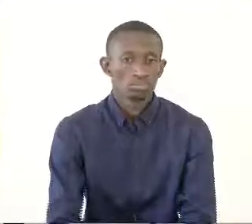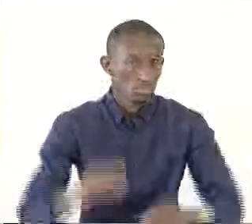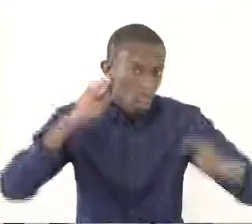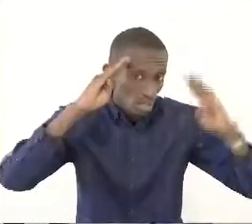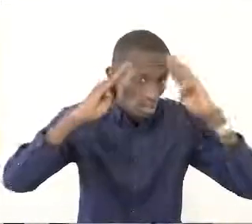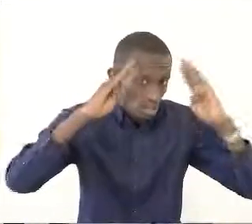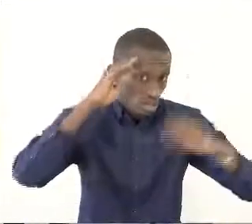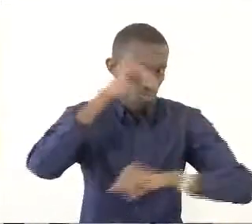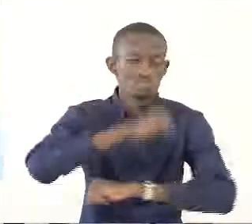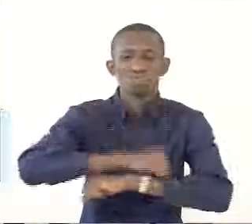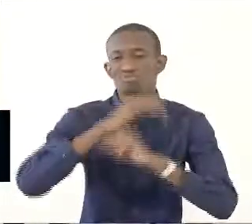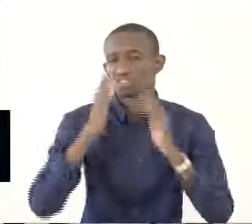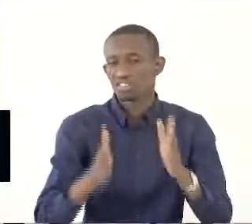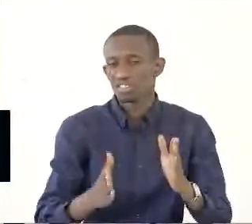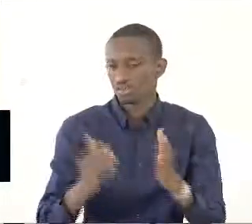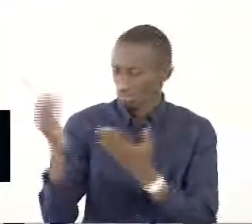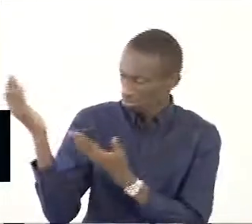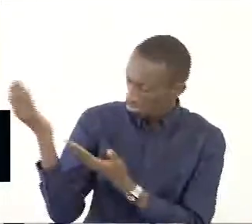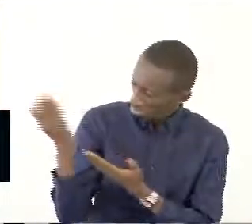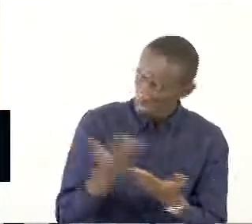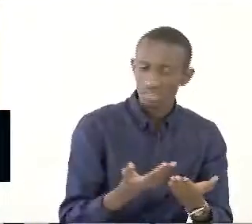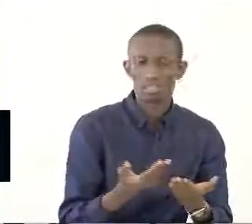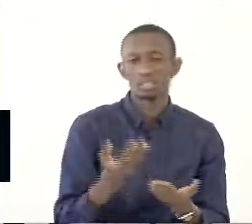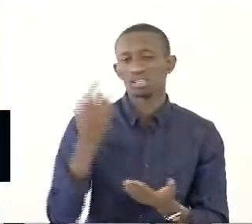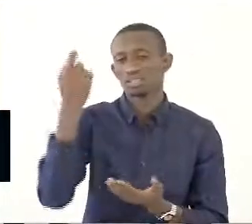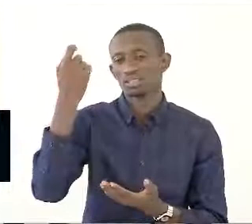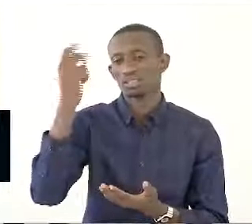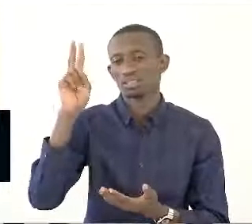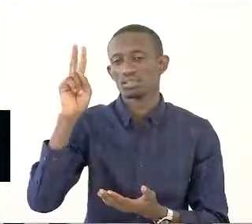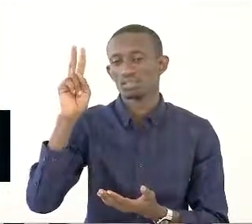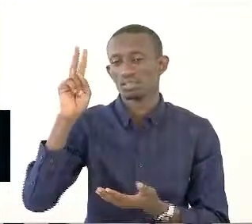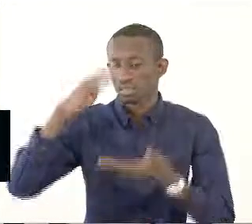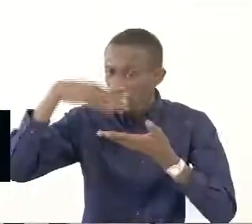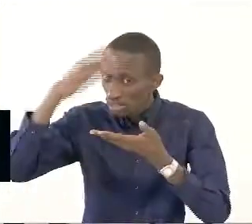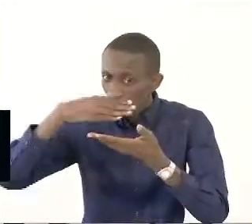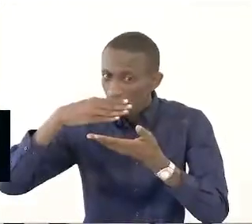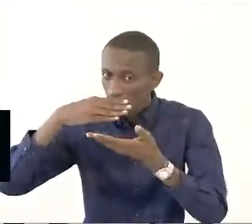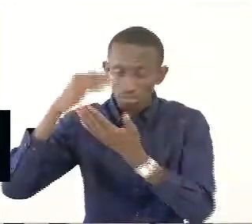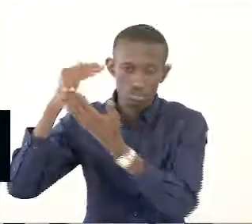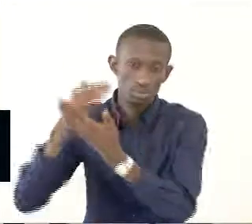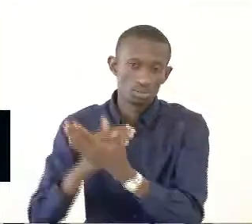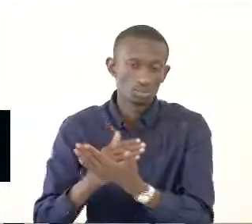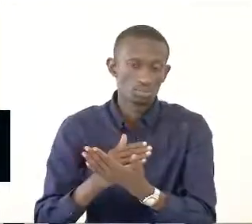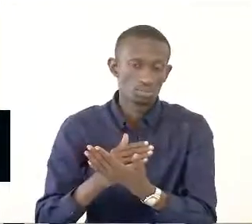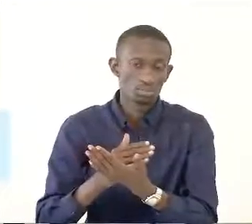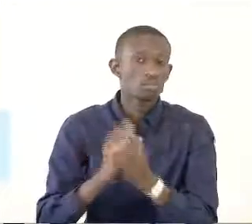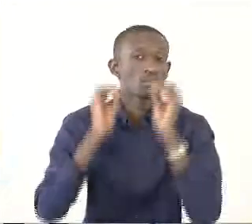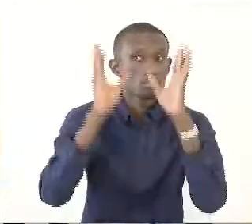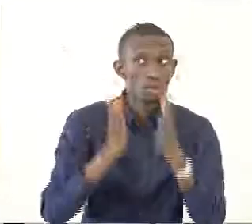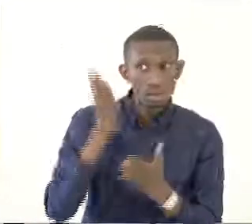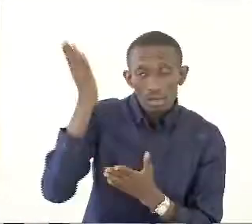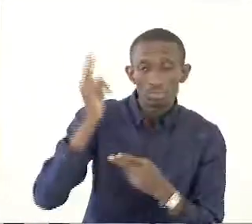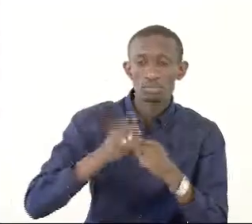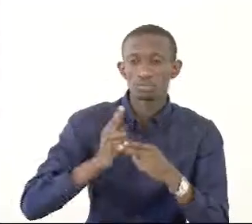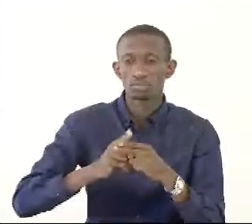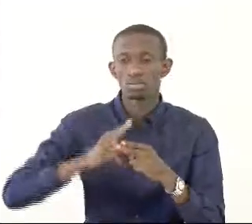Hello students, welcome again to this TV learning program. My name is teacher Jamari. I hope you see